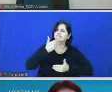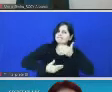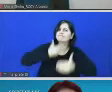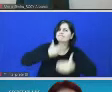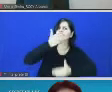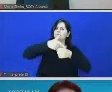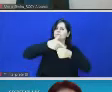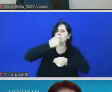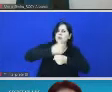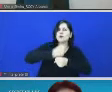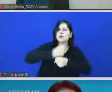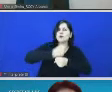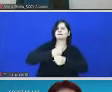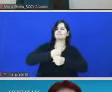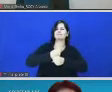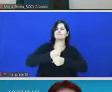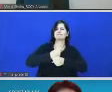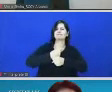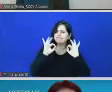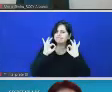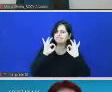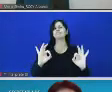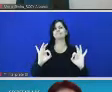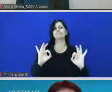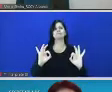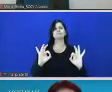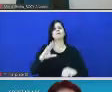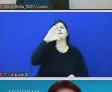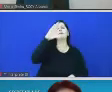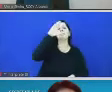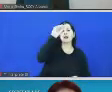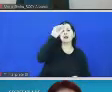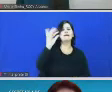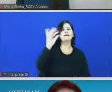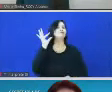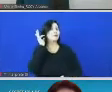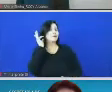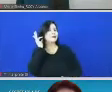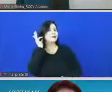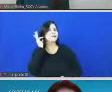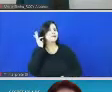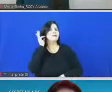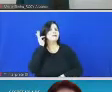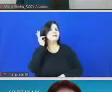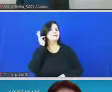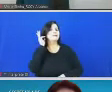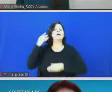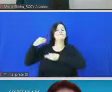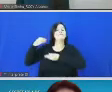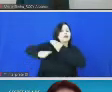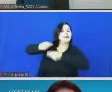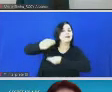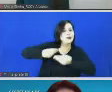generations before us. And that will be one of my points here this afternoon, is that it's very important that we